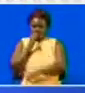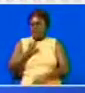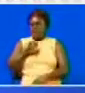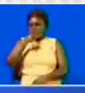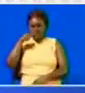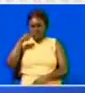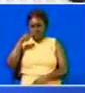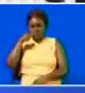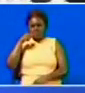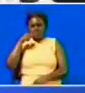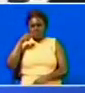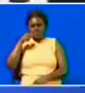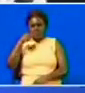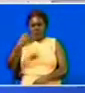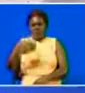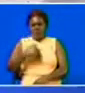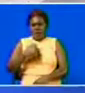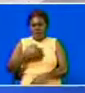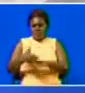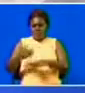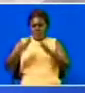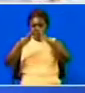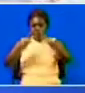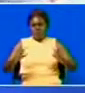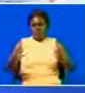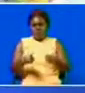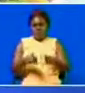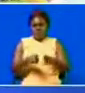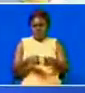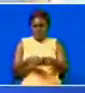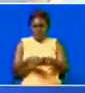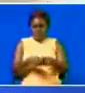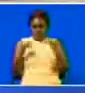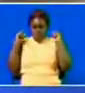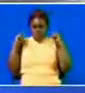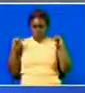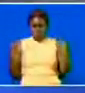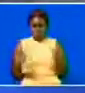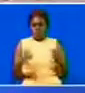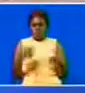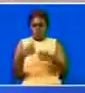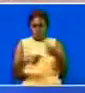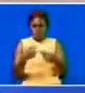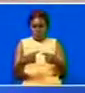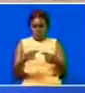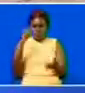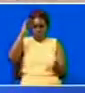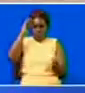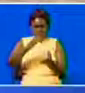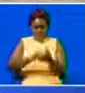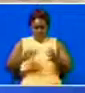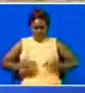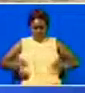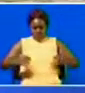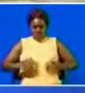academy. Niko na rental. Part of what could be holding down the host community from progress is their beliefs about